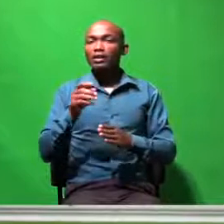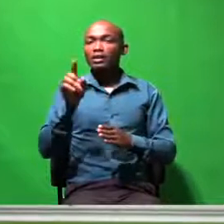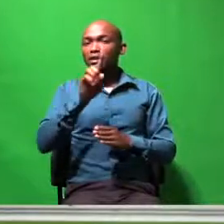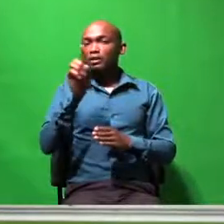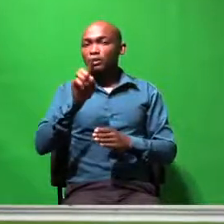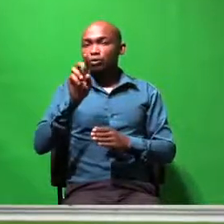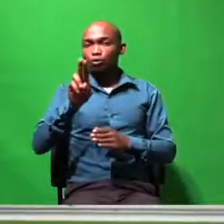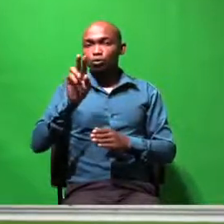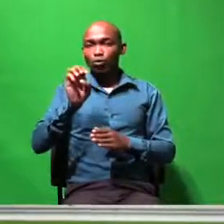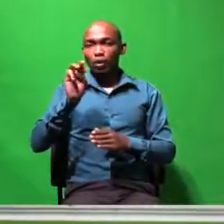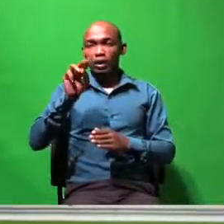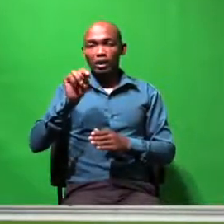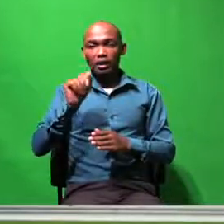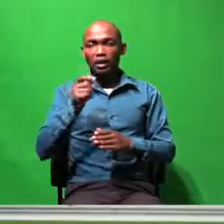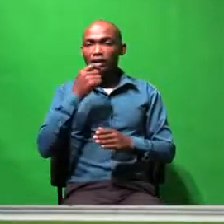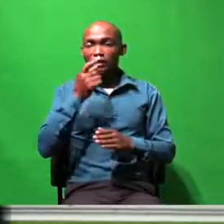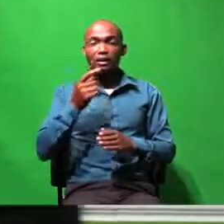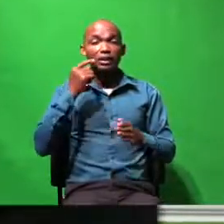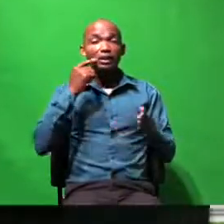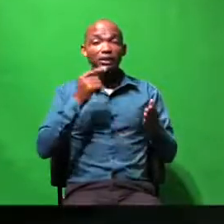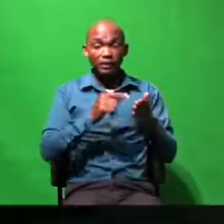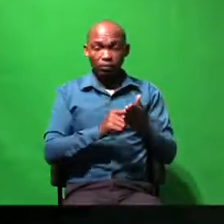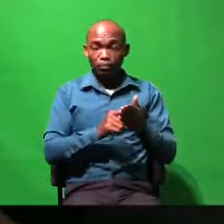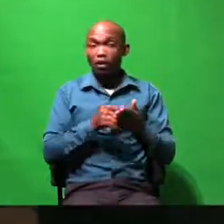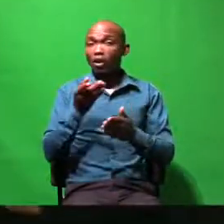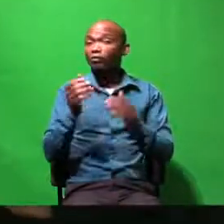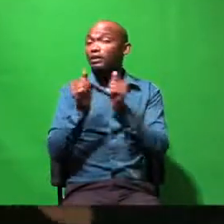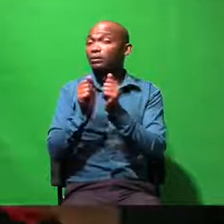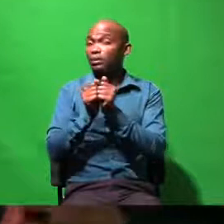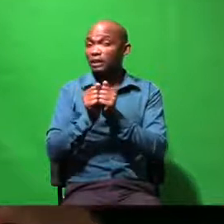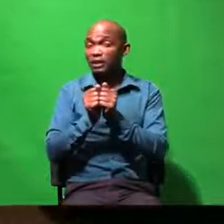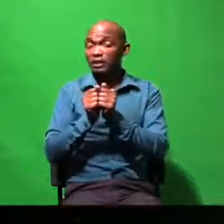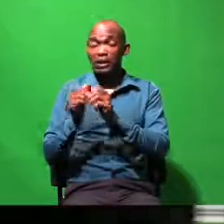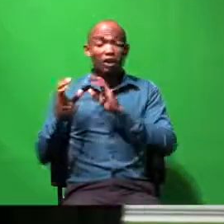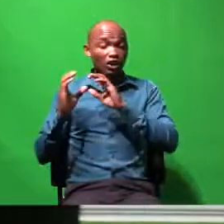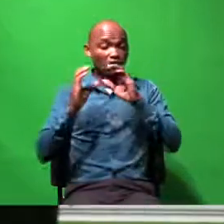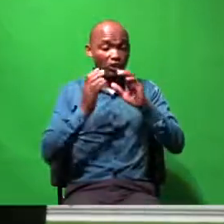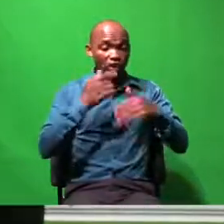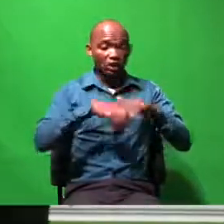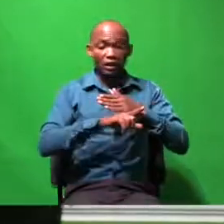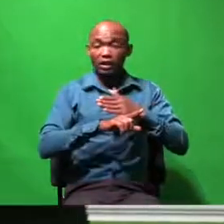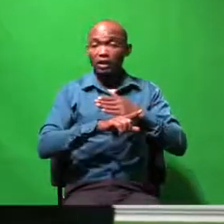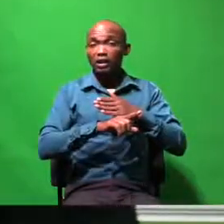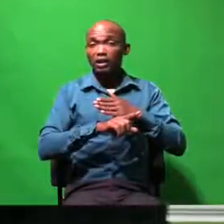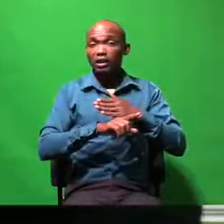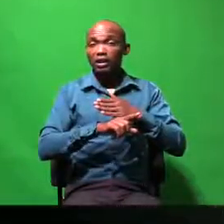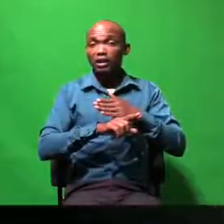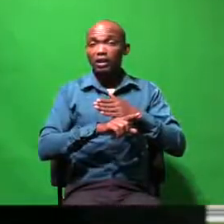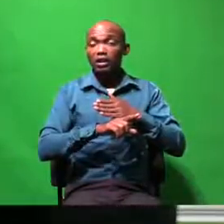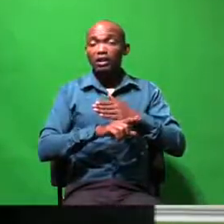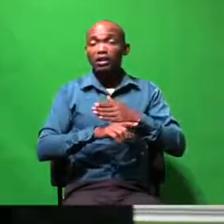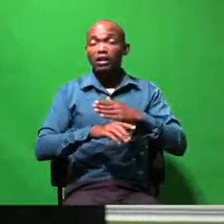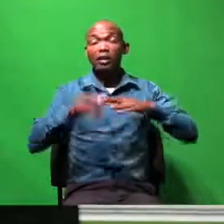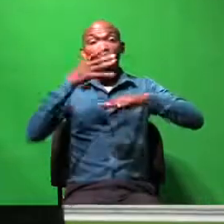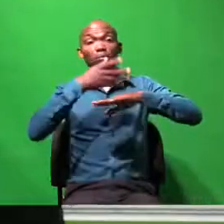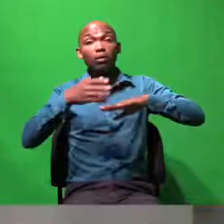said, example of substances carried in blood, a kind of blood